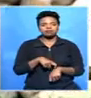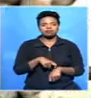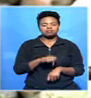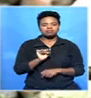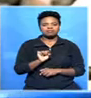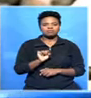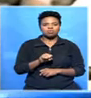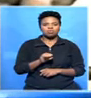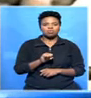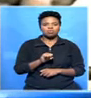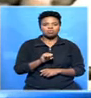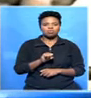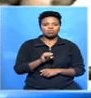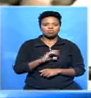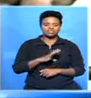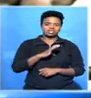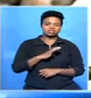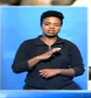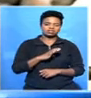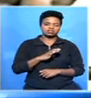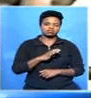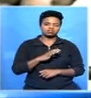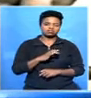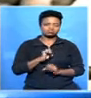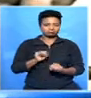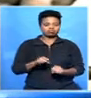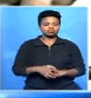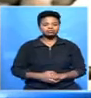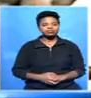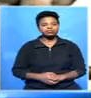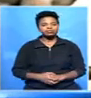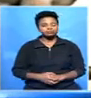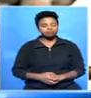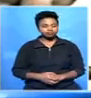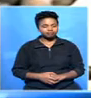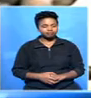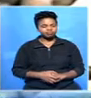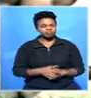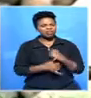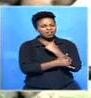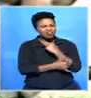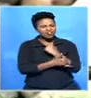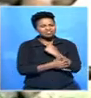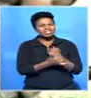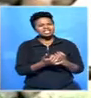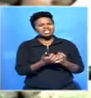As a country has been terribly dented. How so?